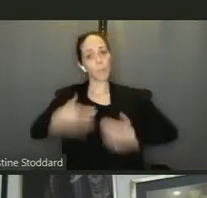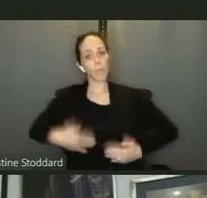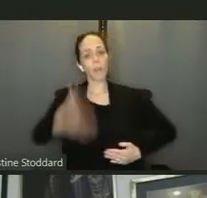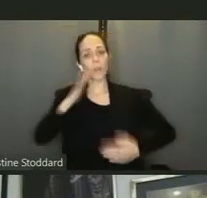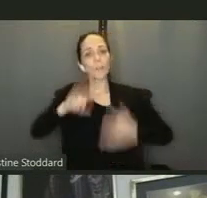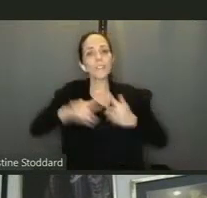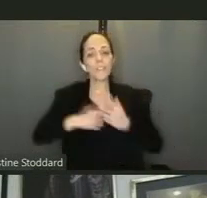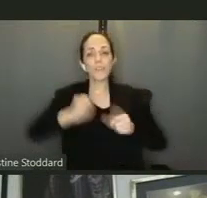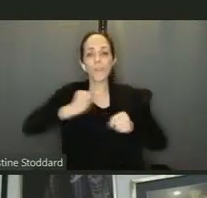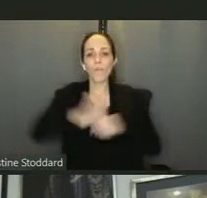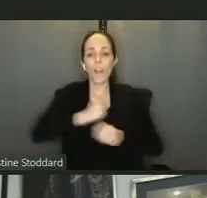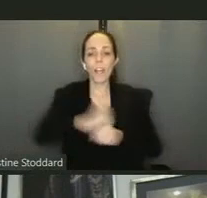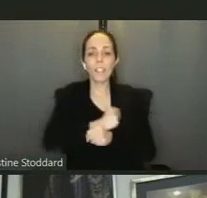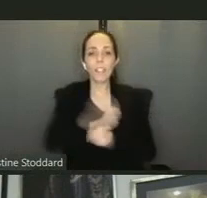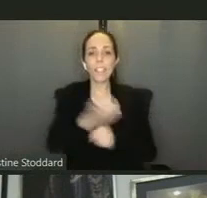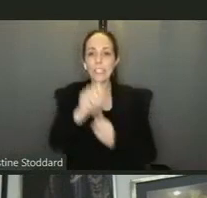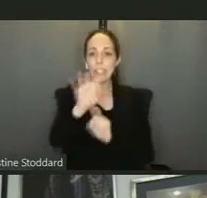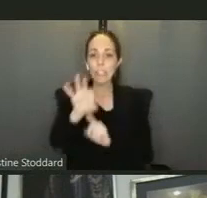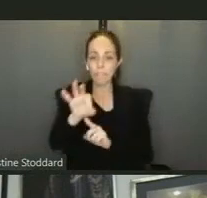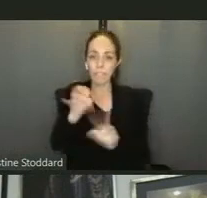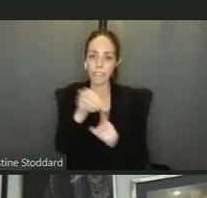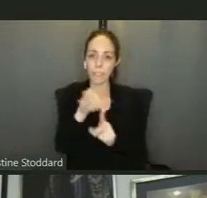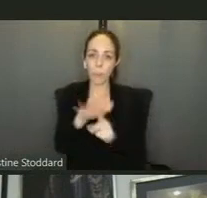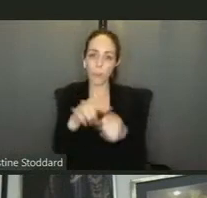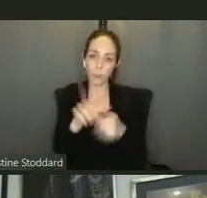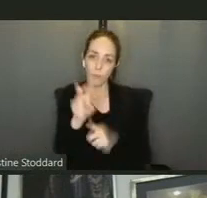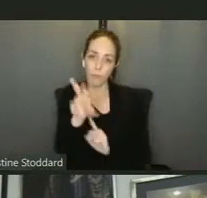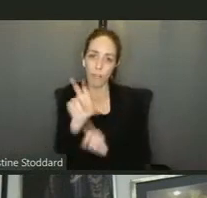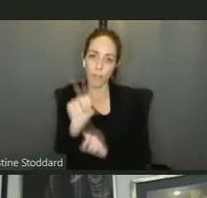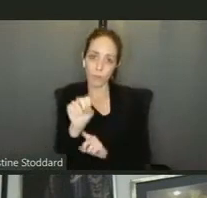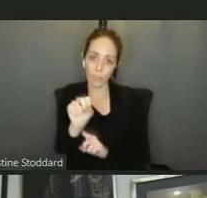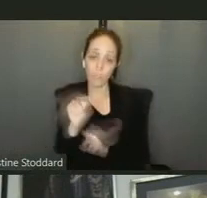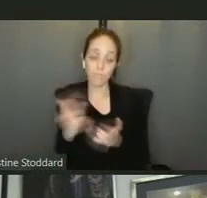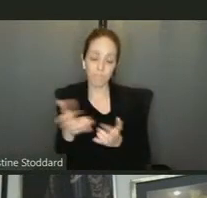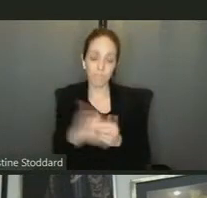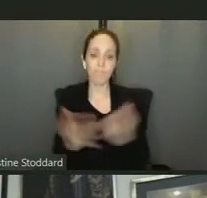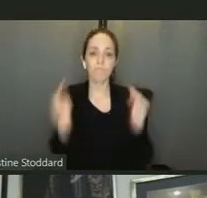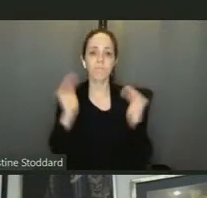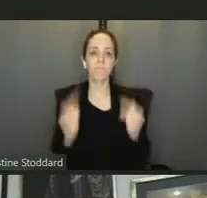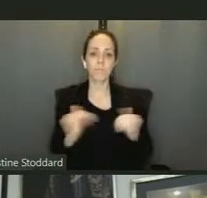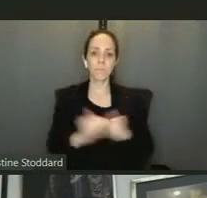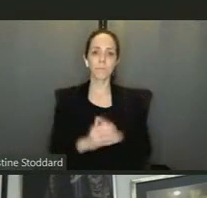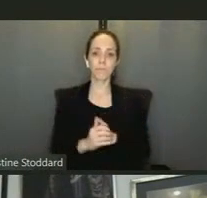you need to if you were exposed to the virus itself. Next slide.